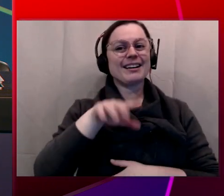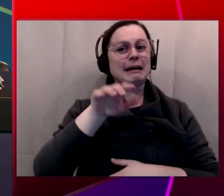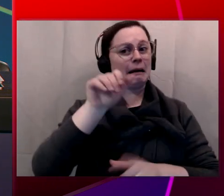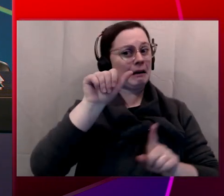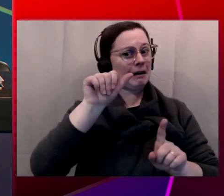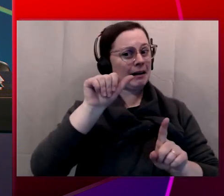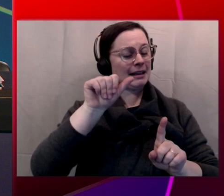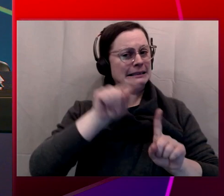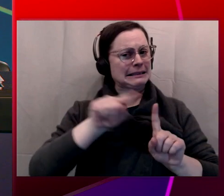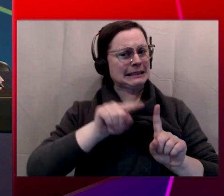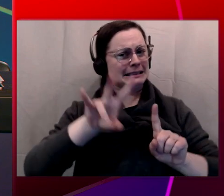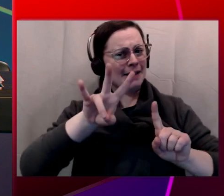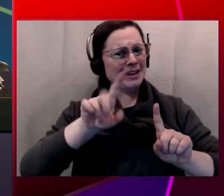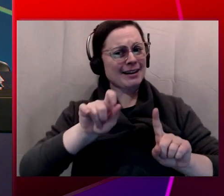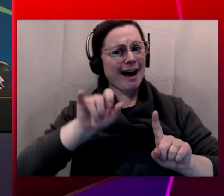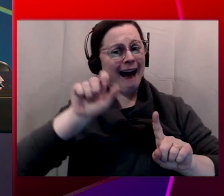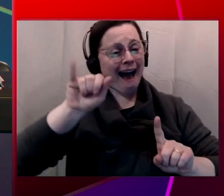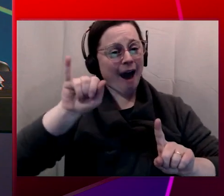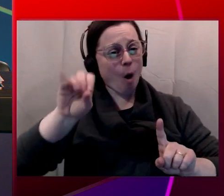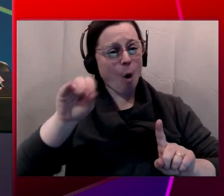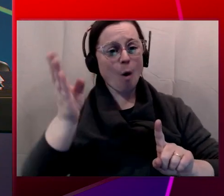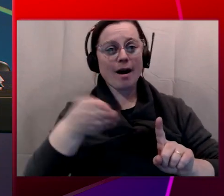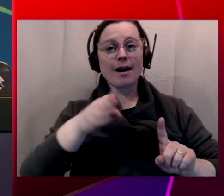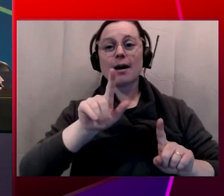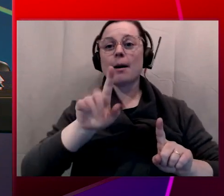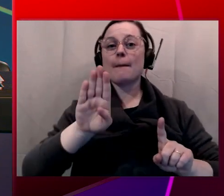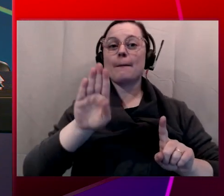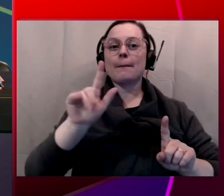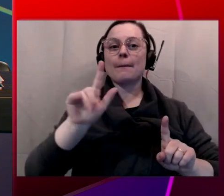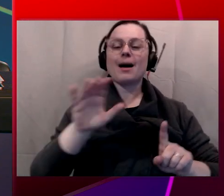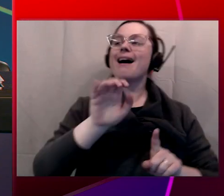element7.io/blogs. There you can find all my blog posts.